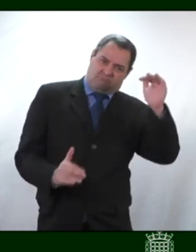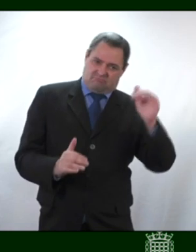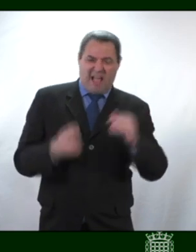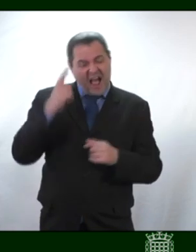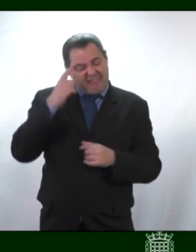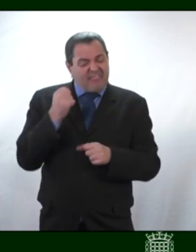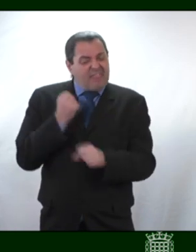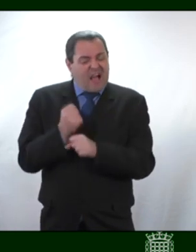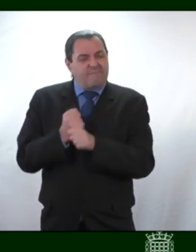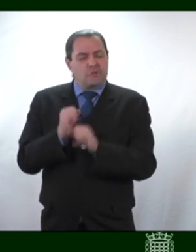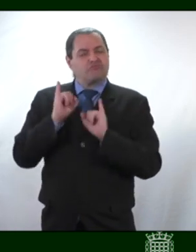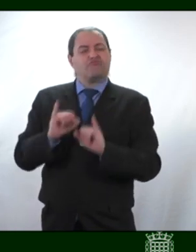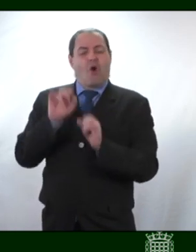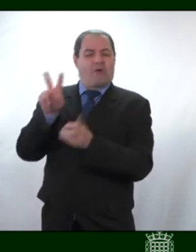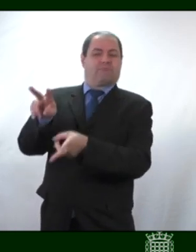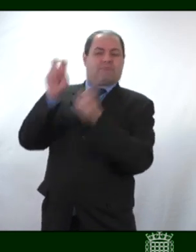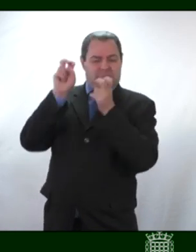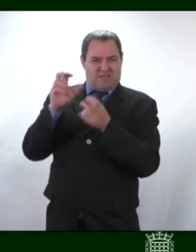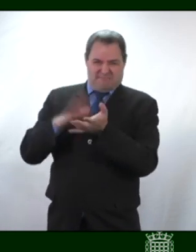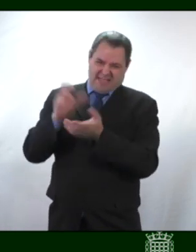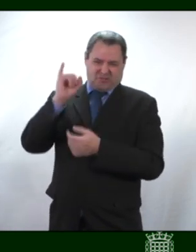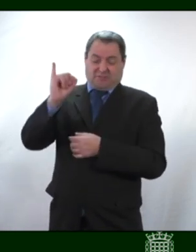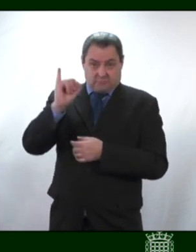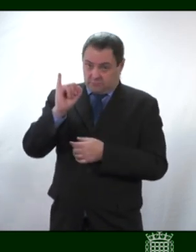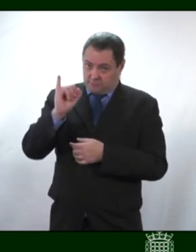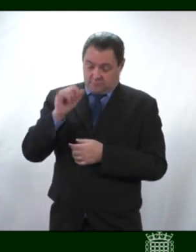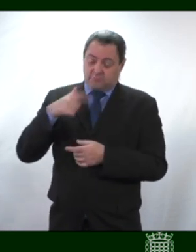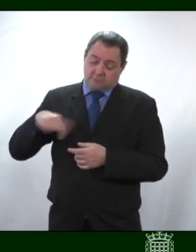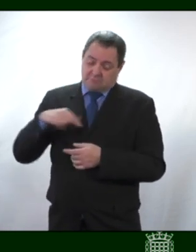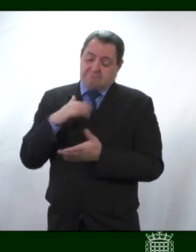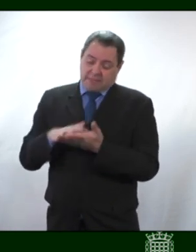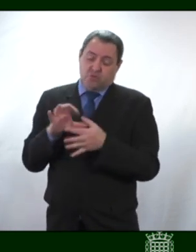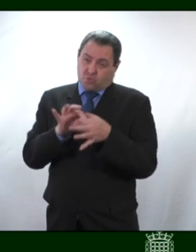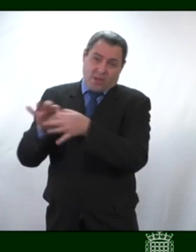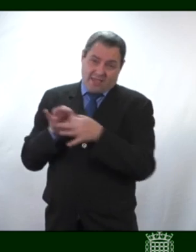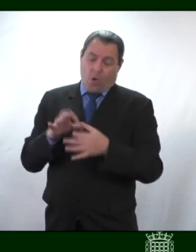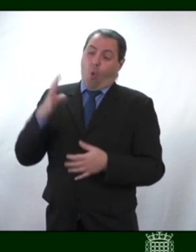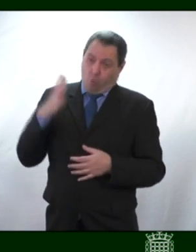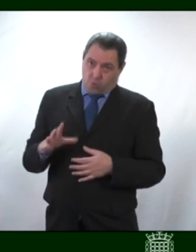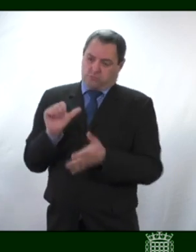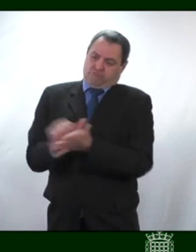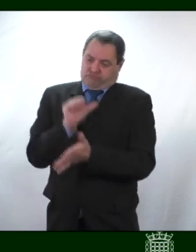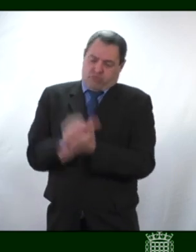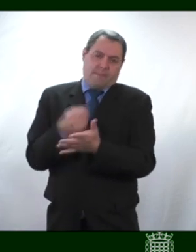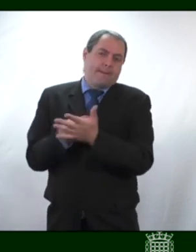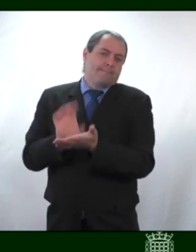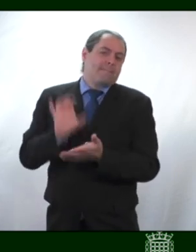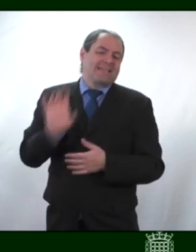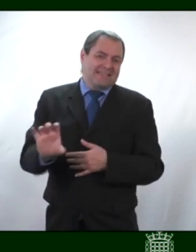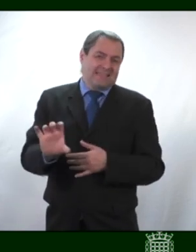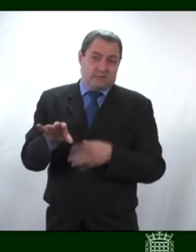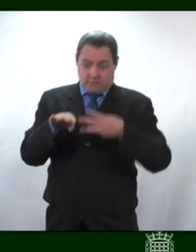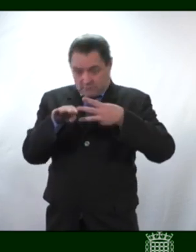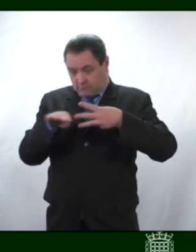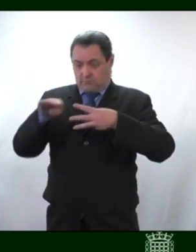the mood up here, and any less than is needed coming immediately to Greater Manchester for these new restrictions